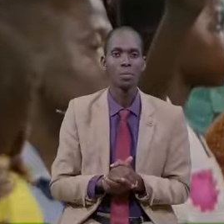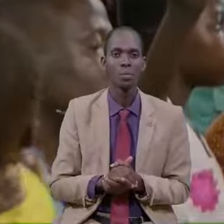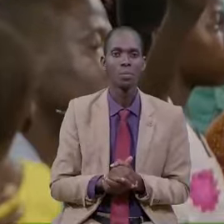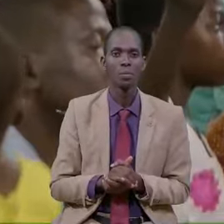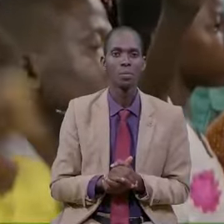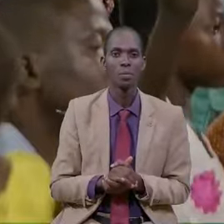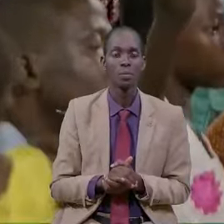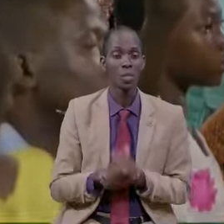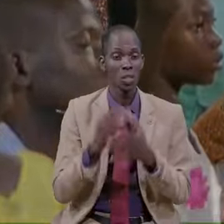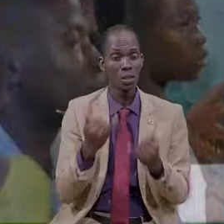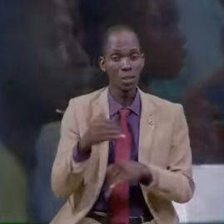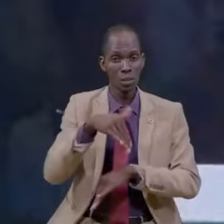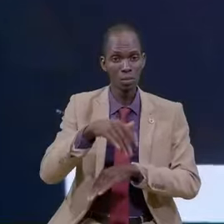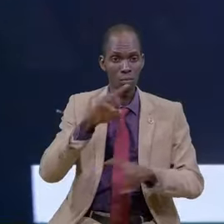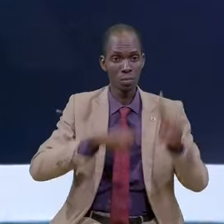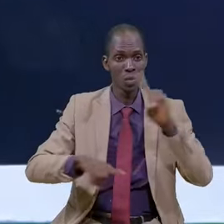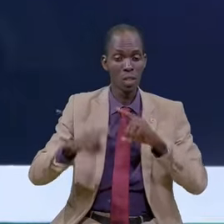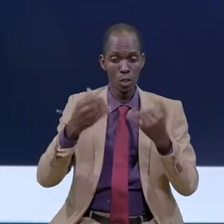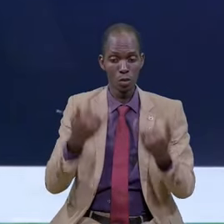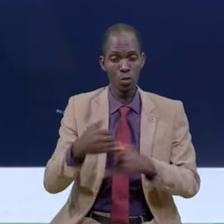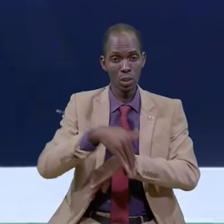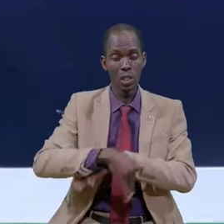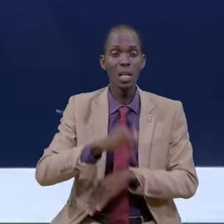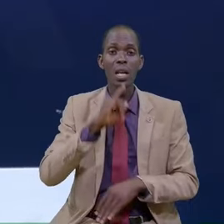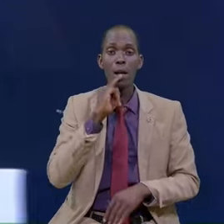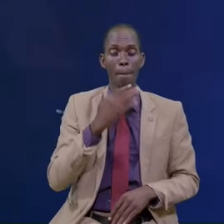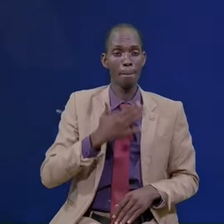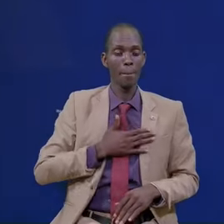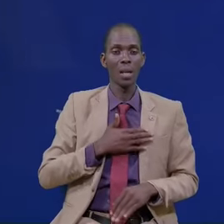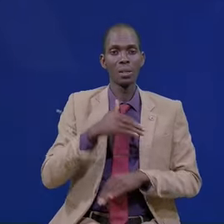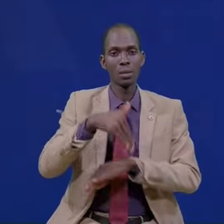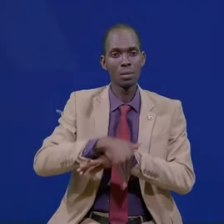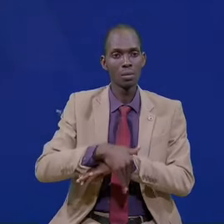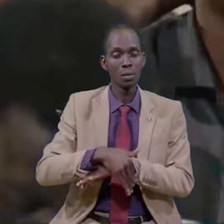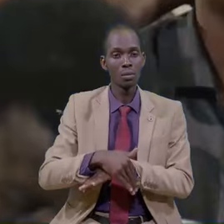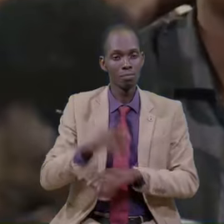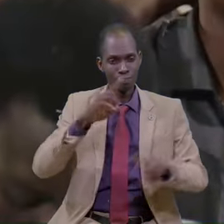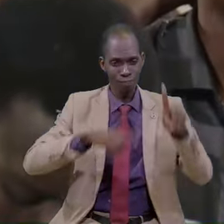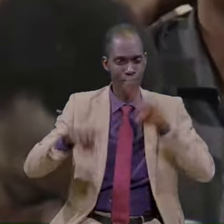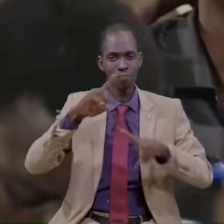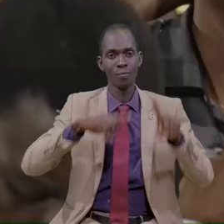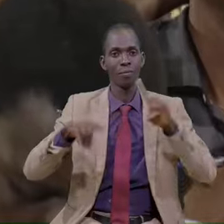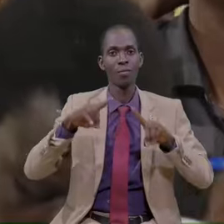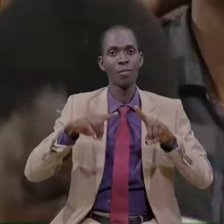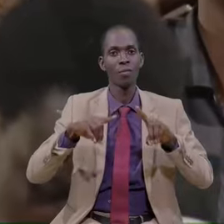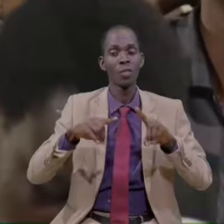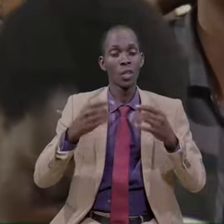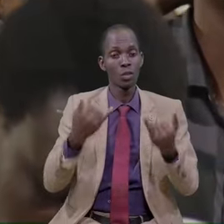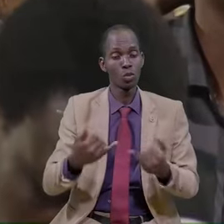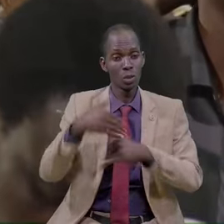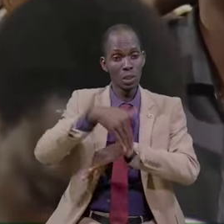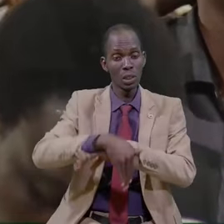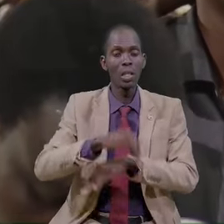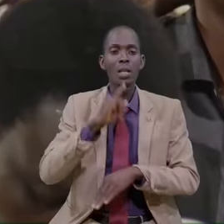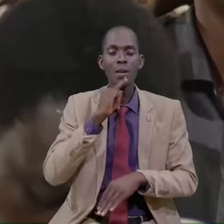instantaneously is my night I want you to say it let